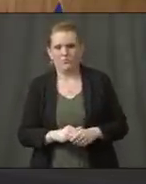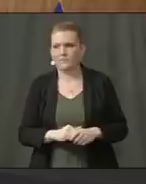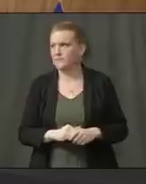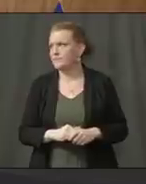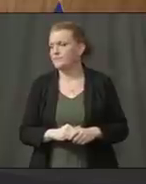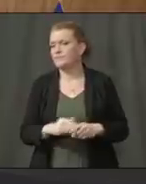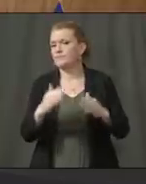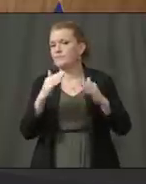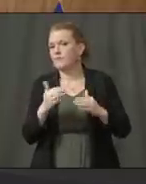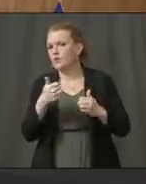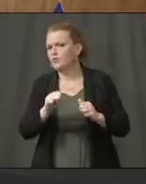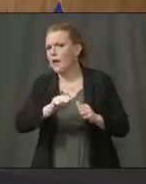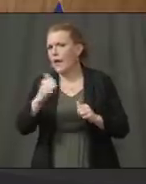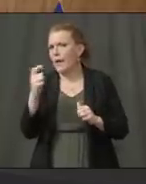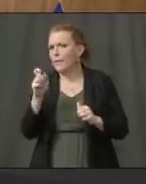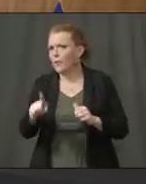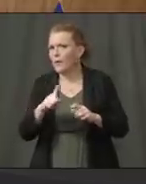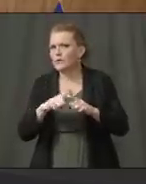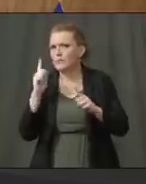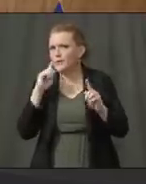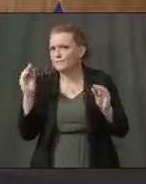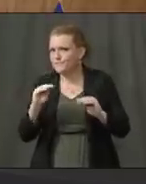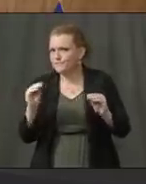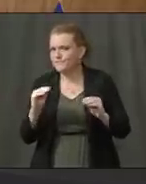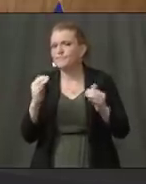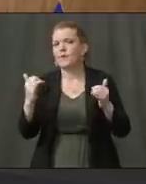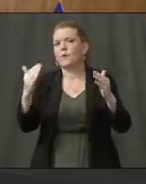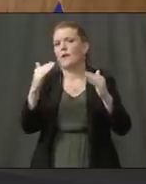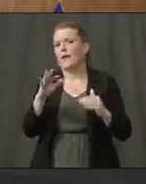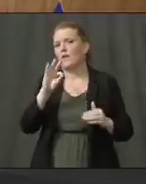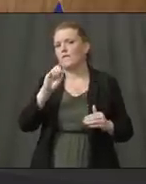Move along next to Fox 61.